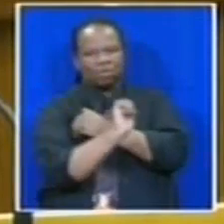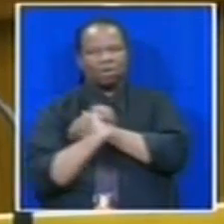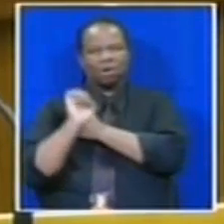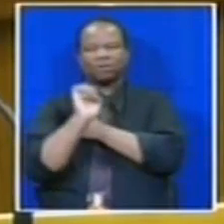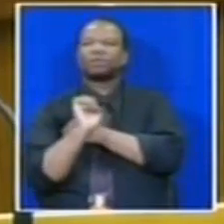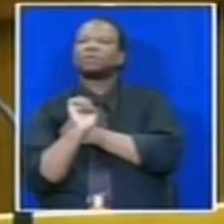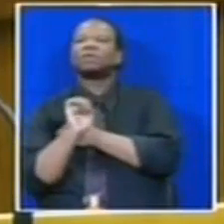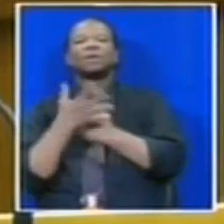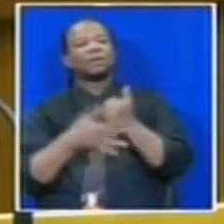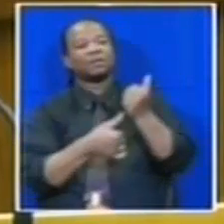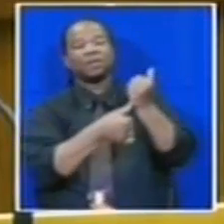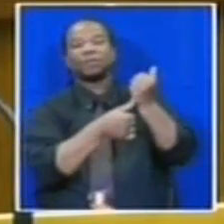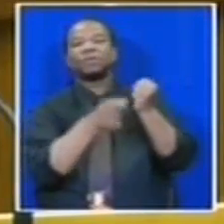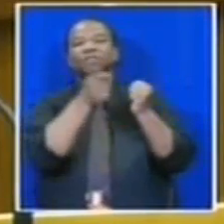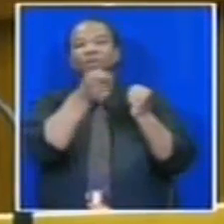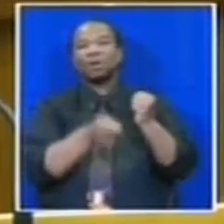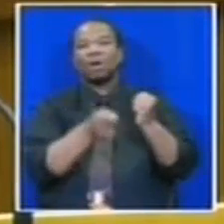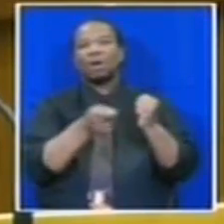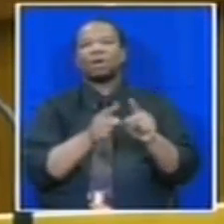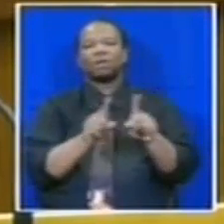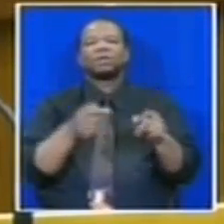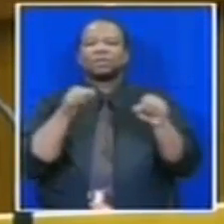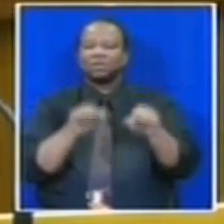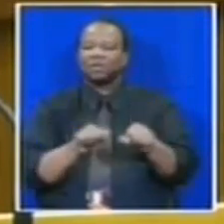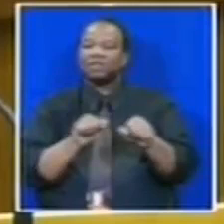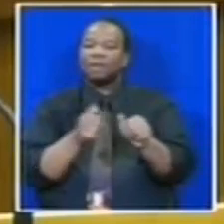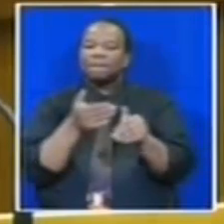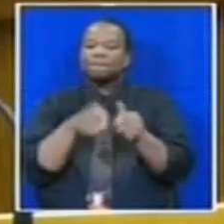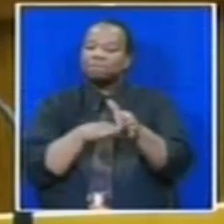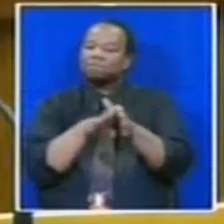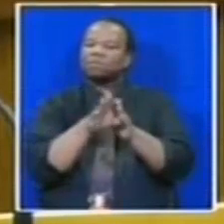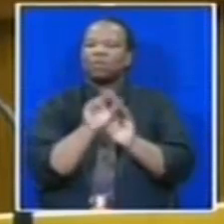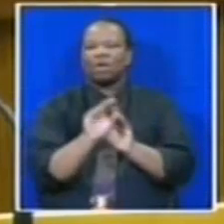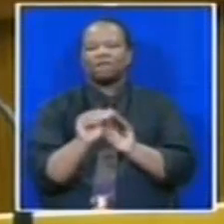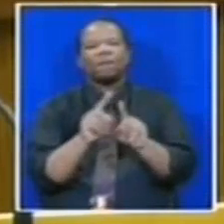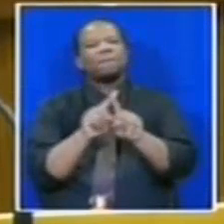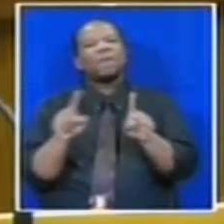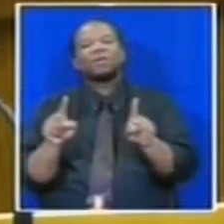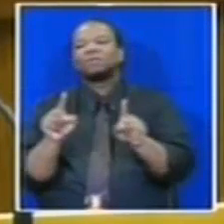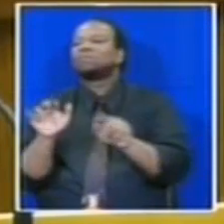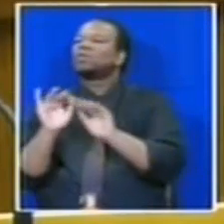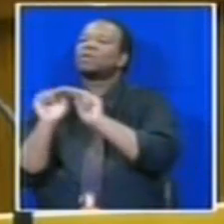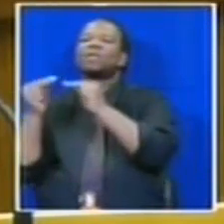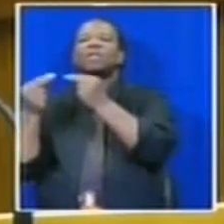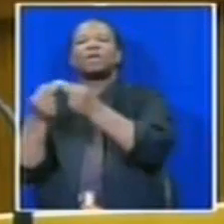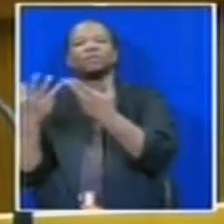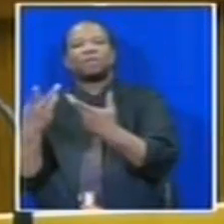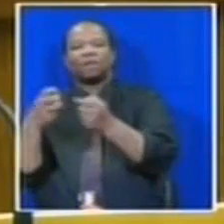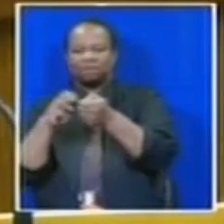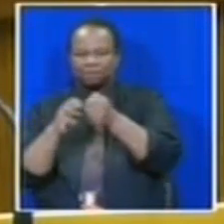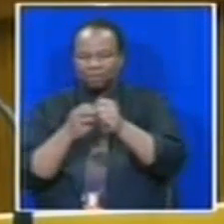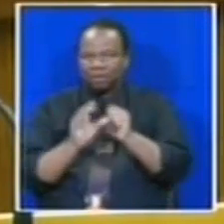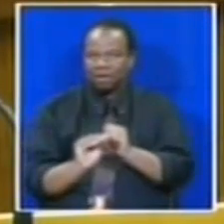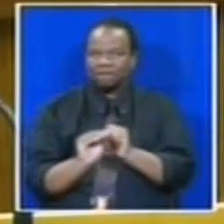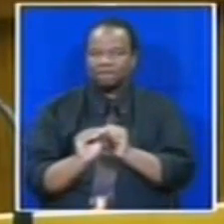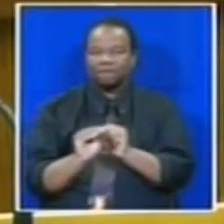Honorable Deputy Speaker, that despite this progress, we are a nation at a crossroad. As a nation,